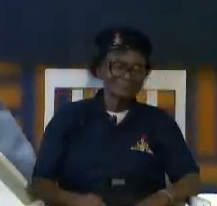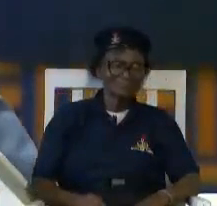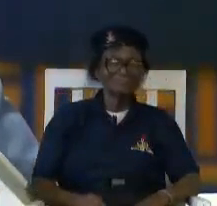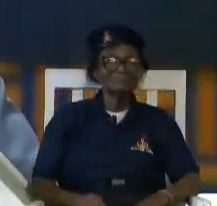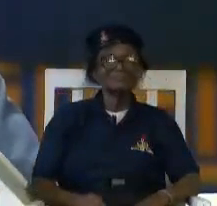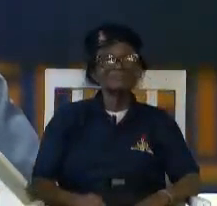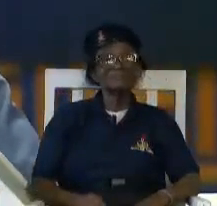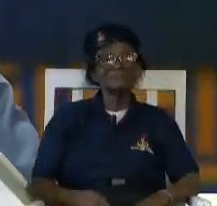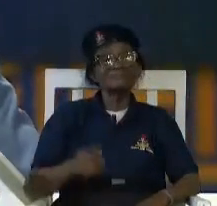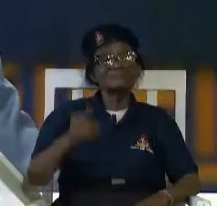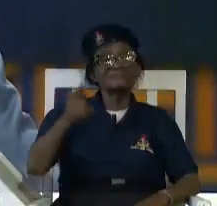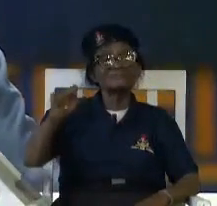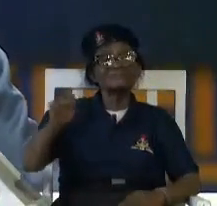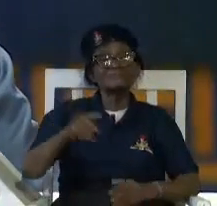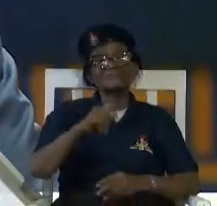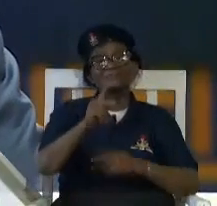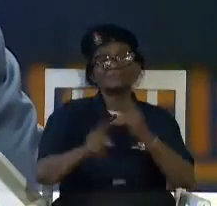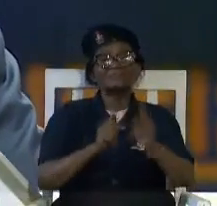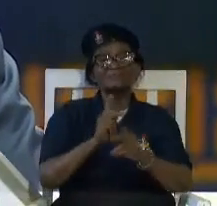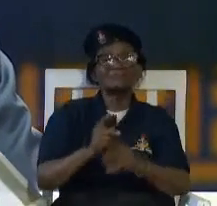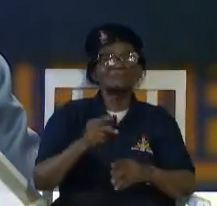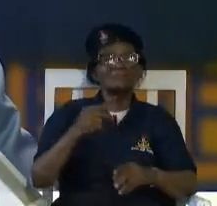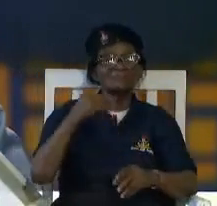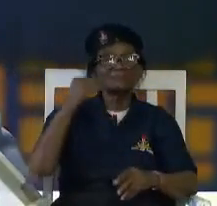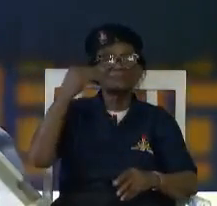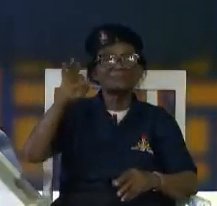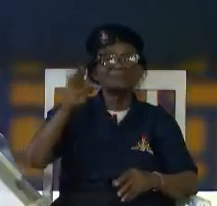The kind of shouting he expects